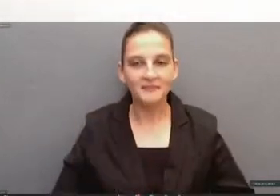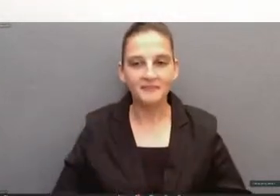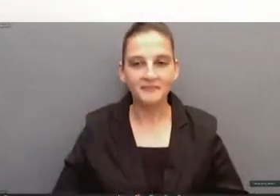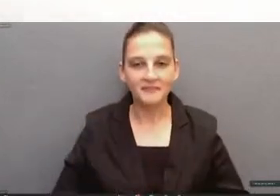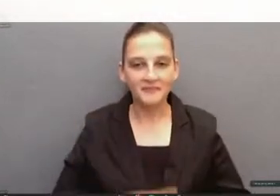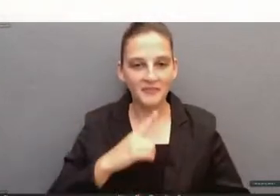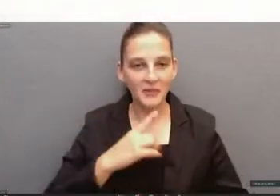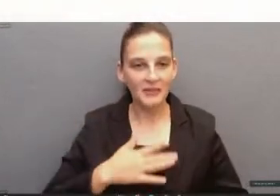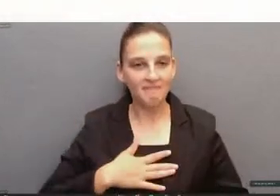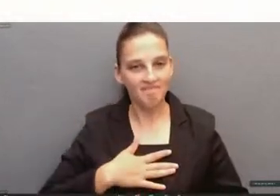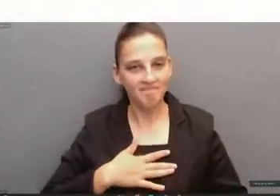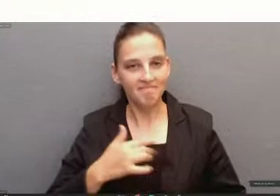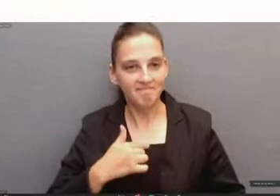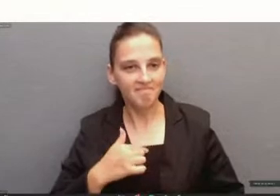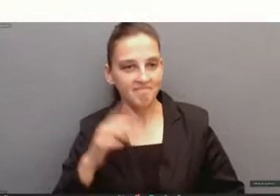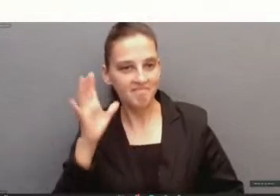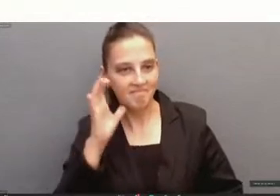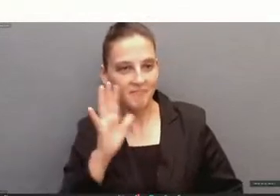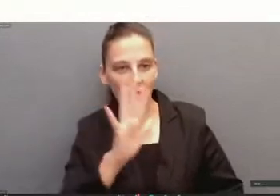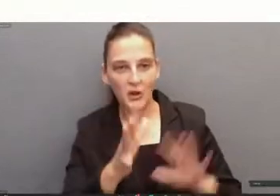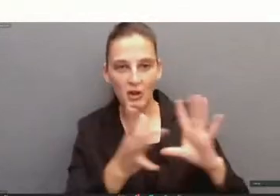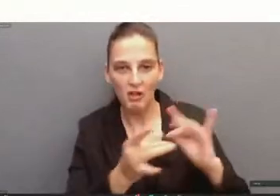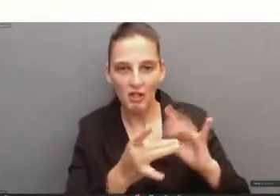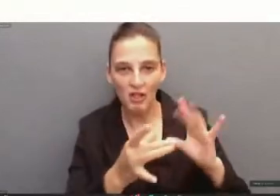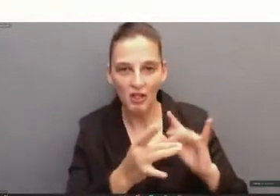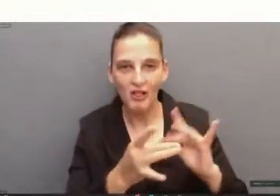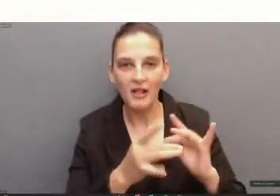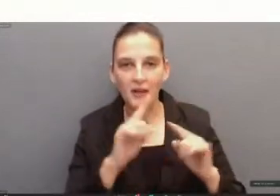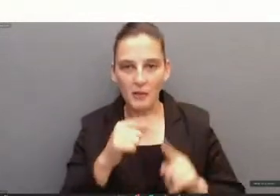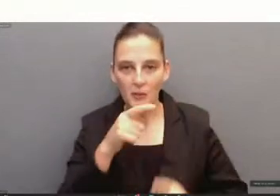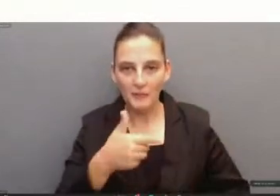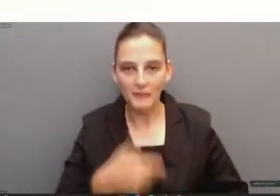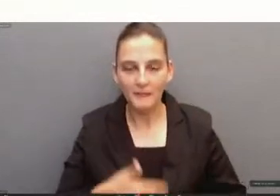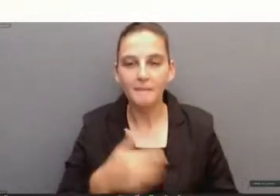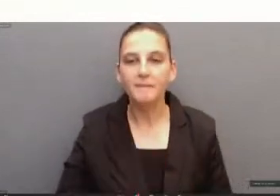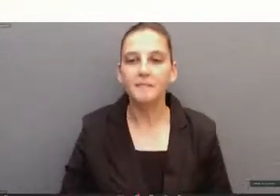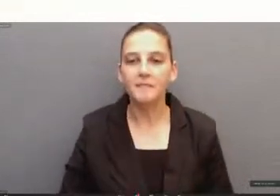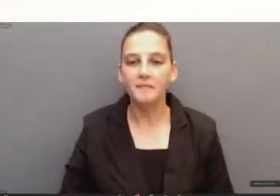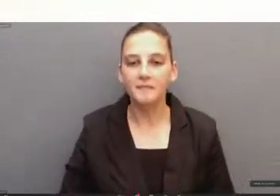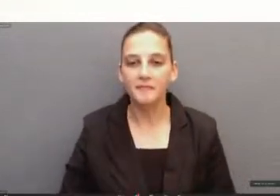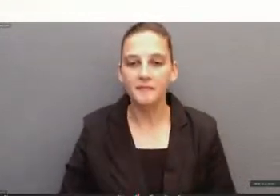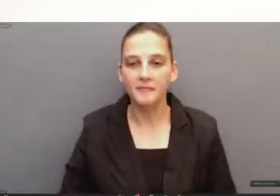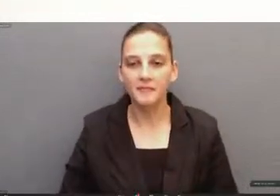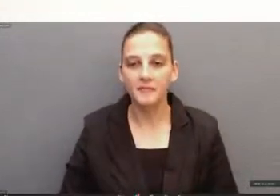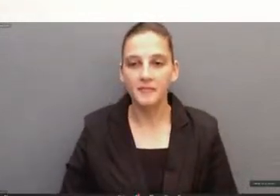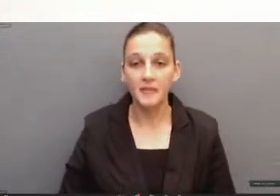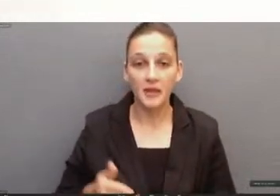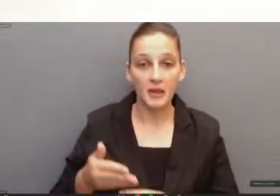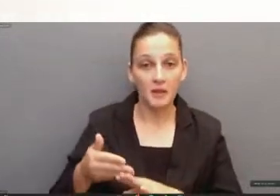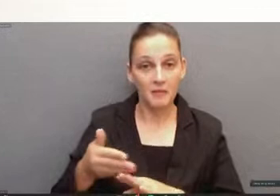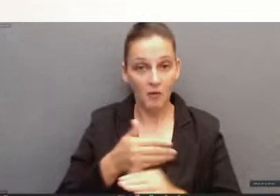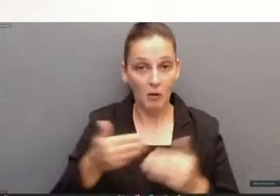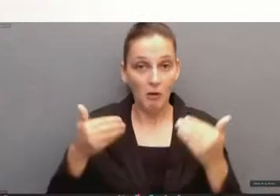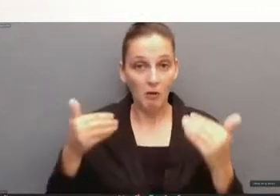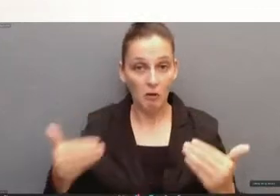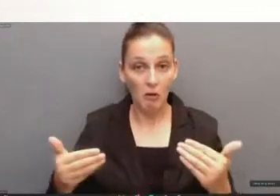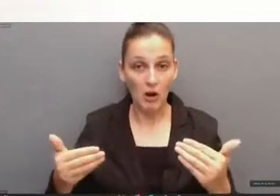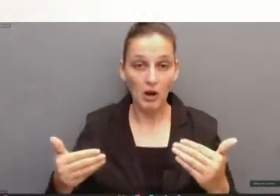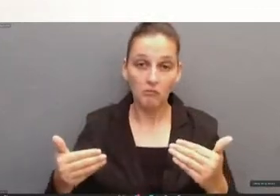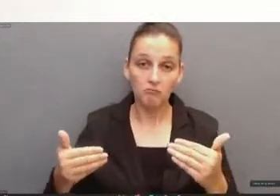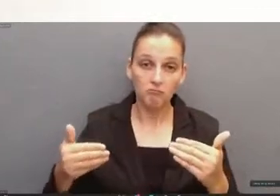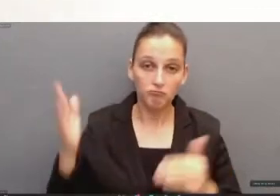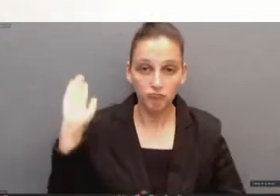Dr. Murthy's introductory remarks. A few things before I go into the meat of my